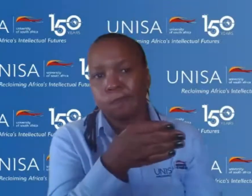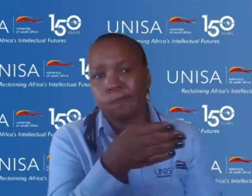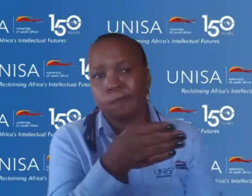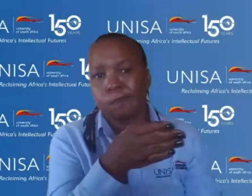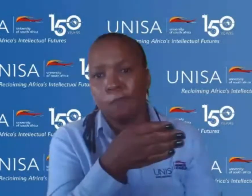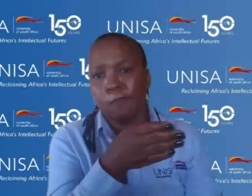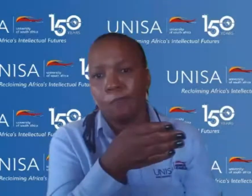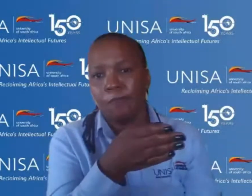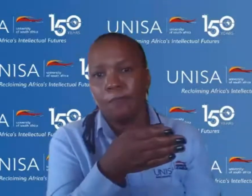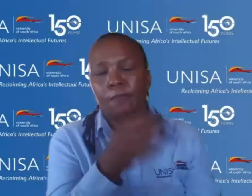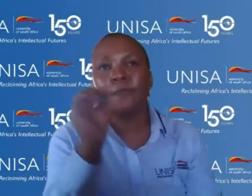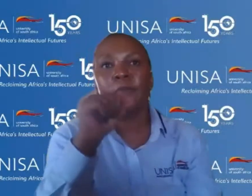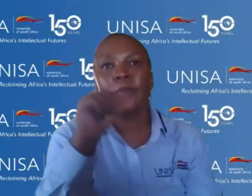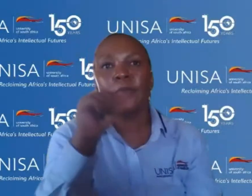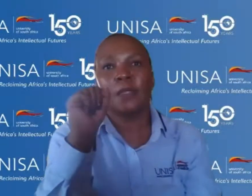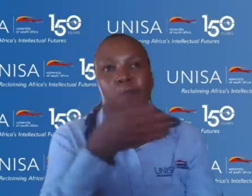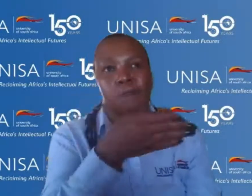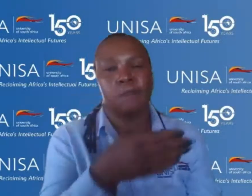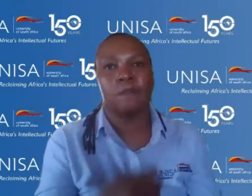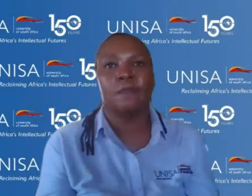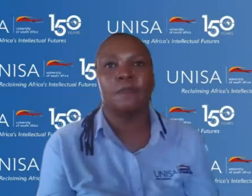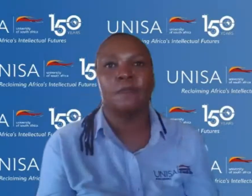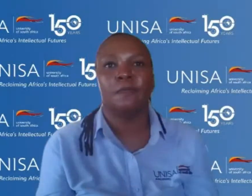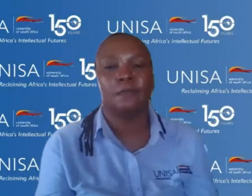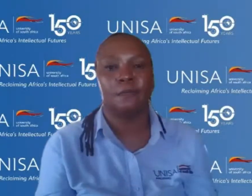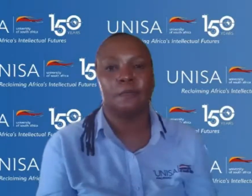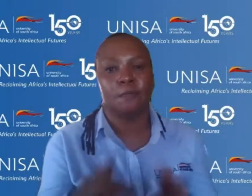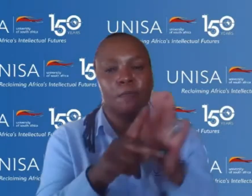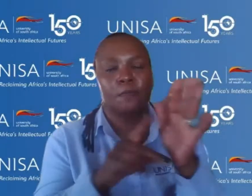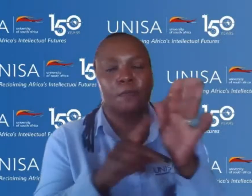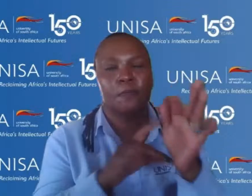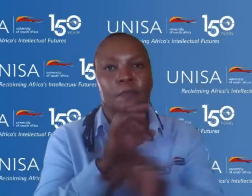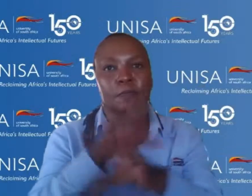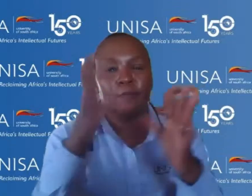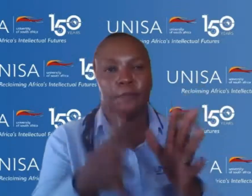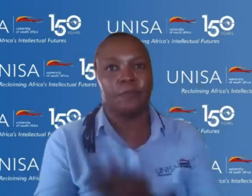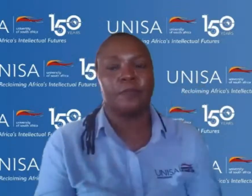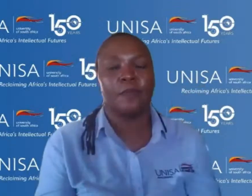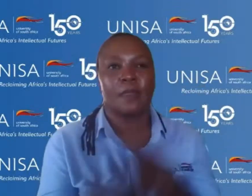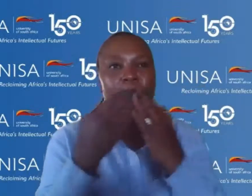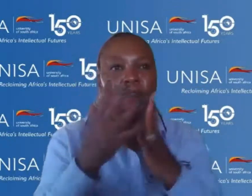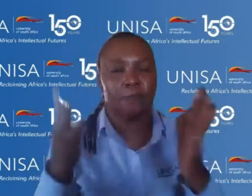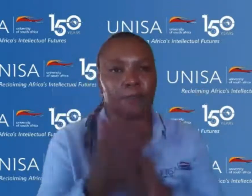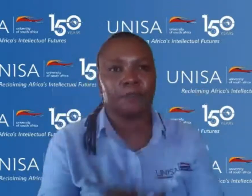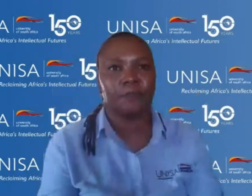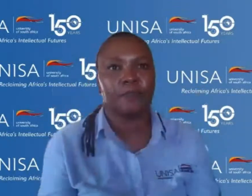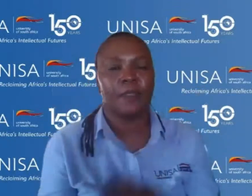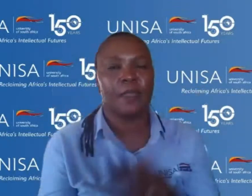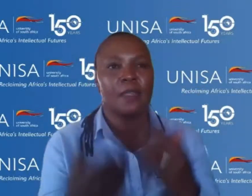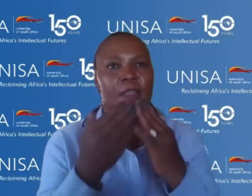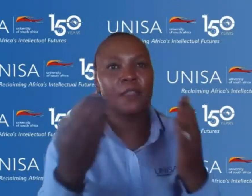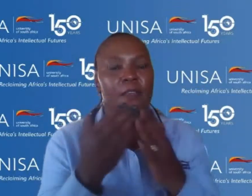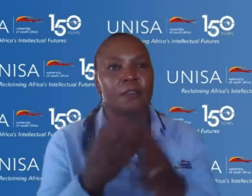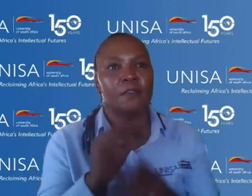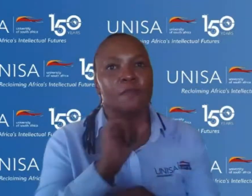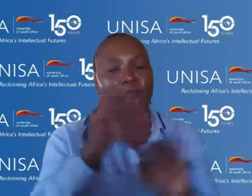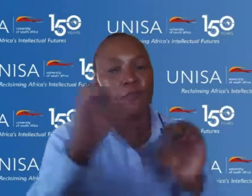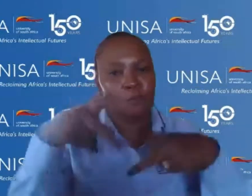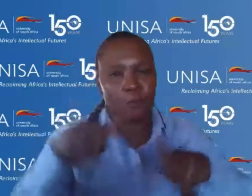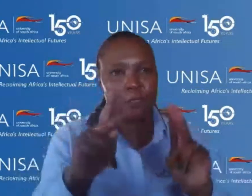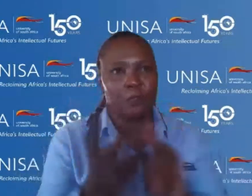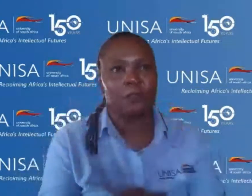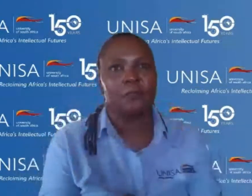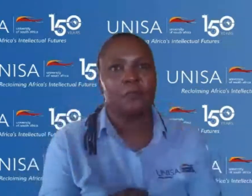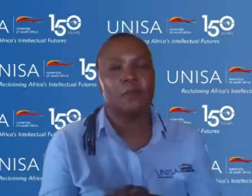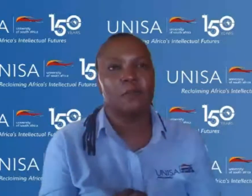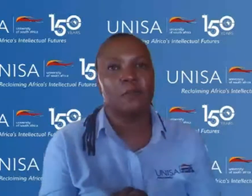Yes, I'm around. I'm around, the Program Director. Thank you very much. Thank you sincerely for the opportunity. I don't take